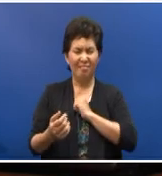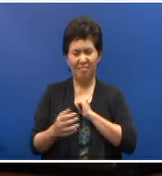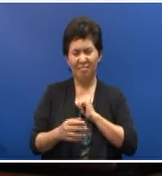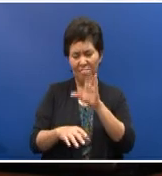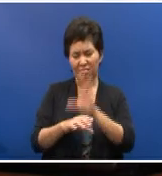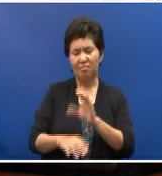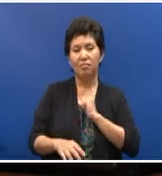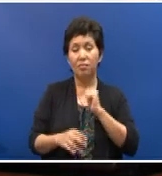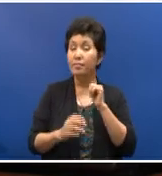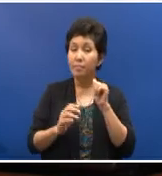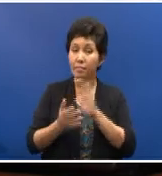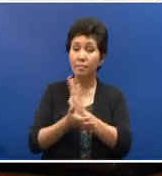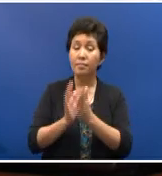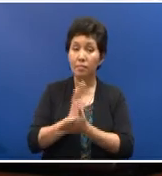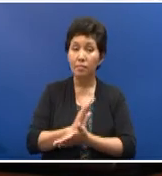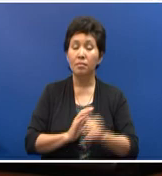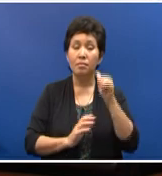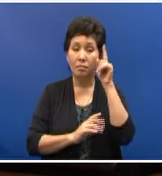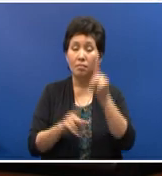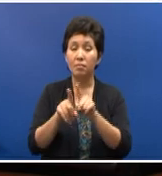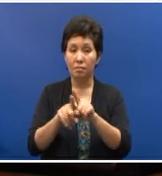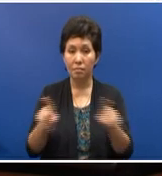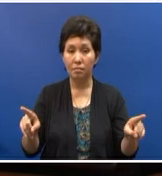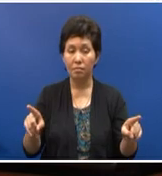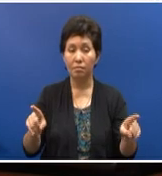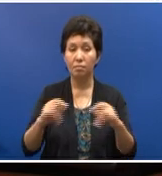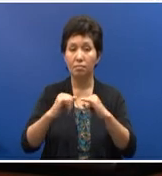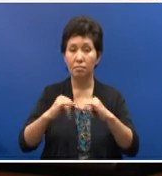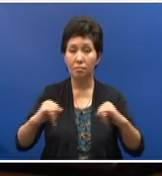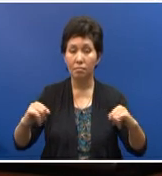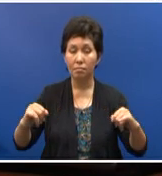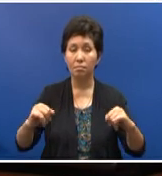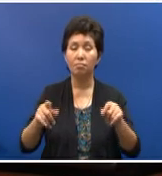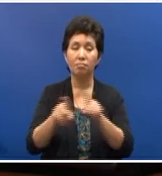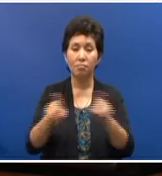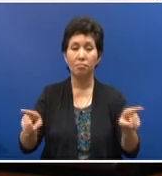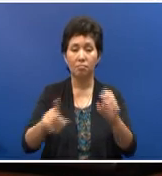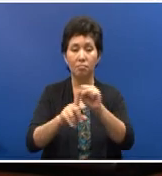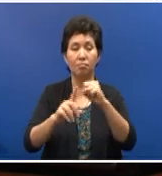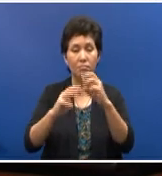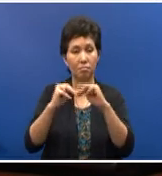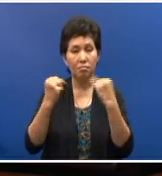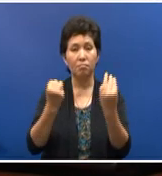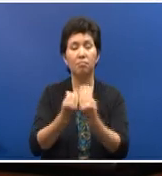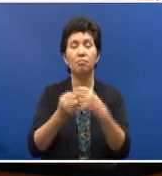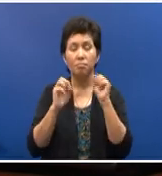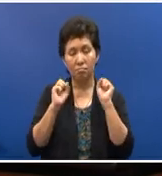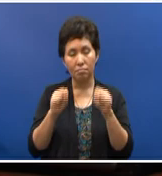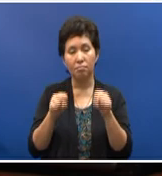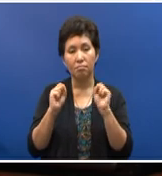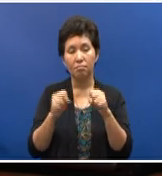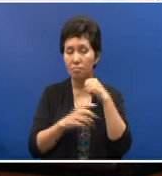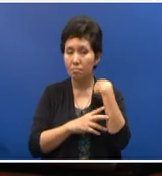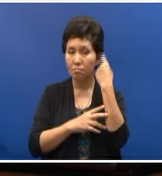by understanding the different types, okay, the different societies, then it may be able